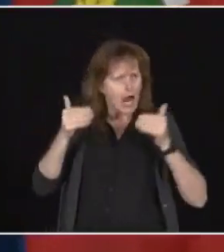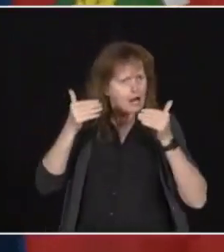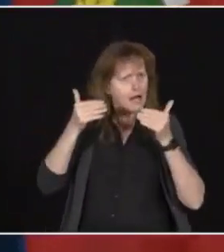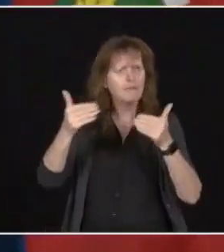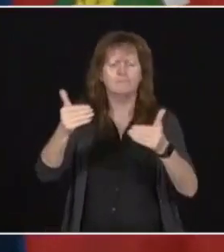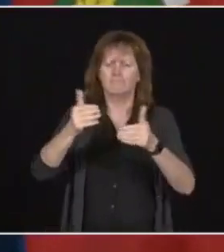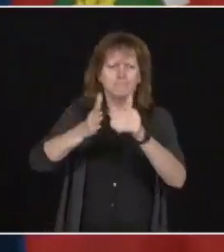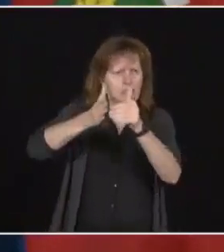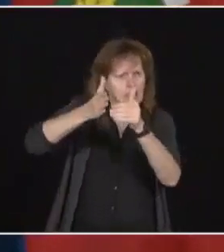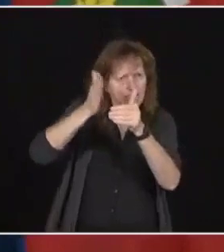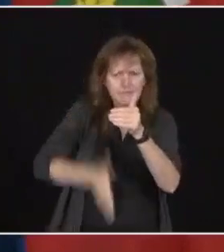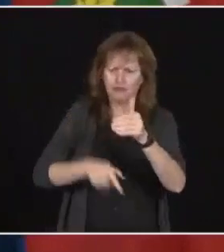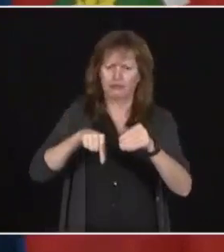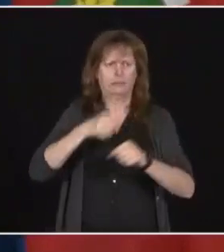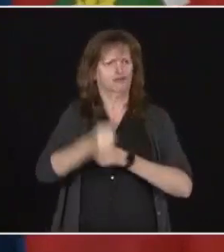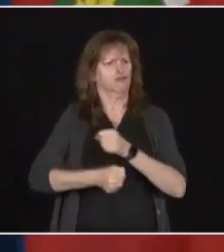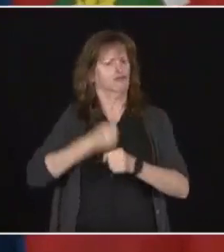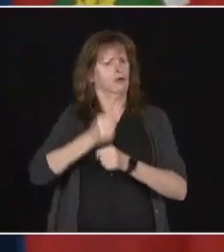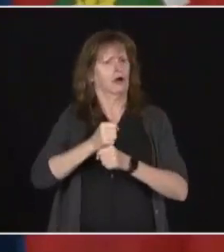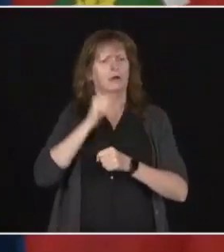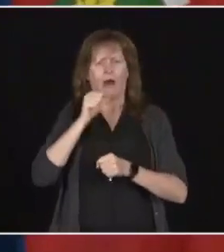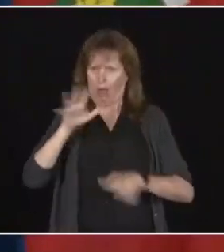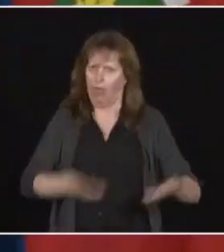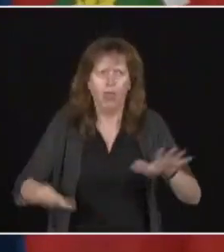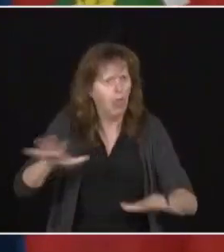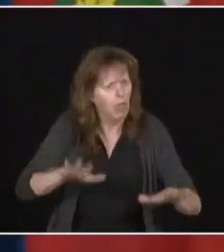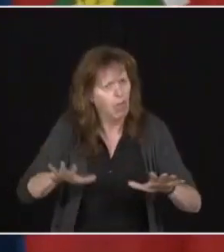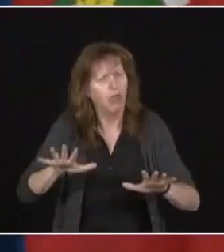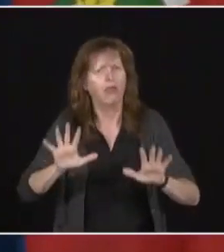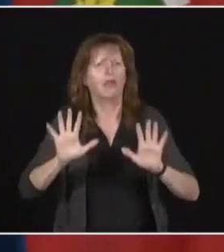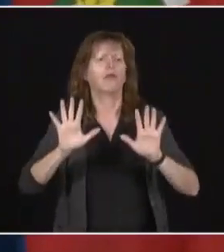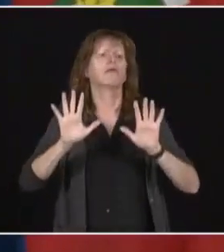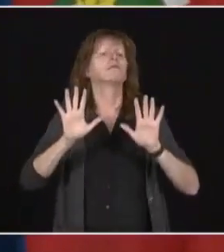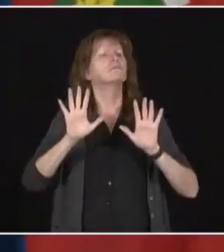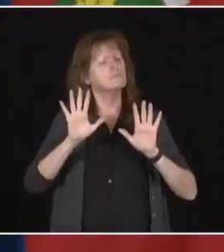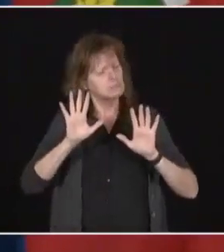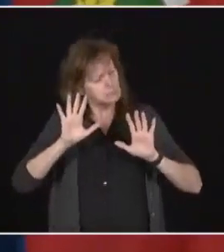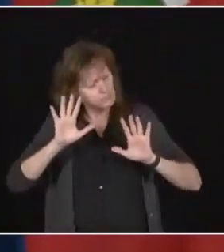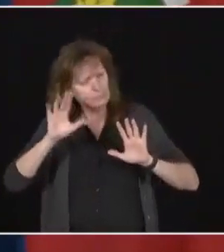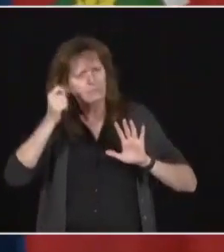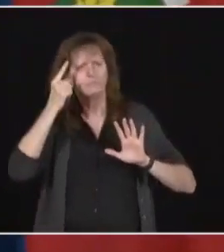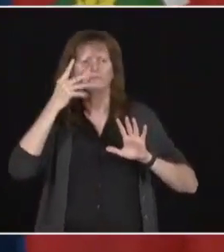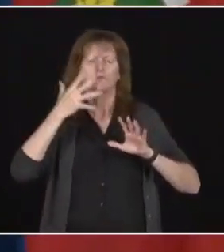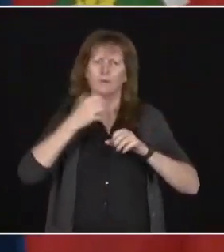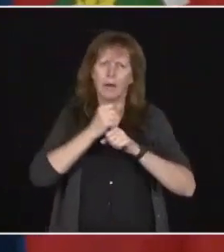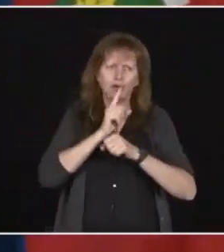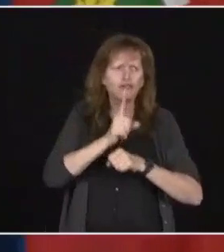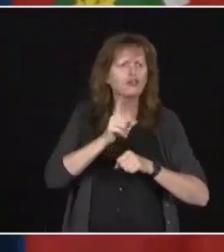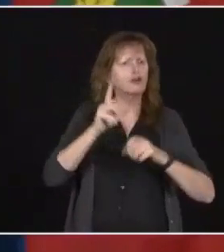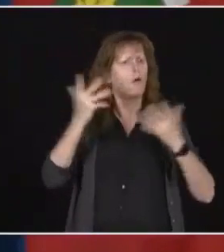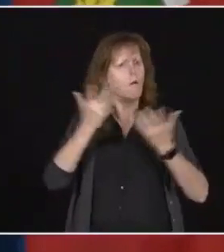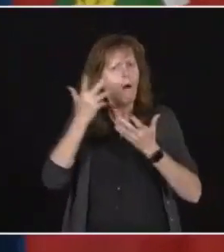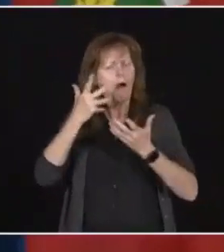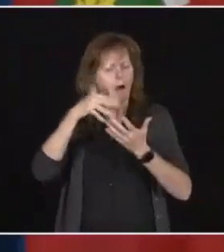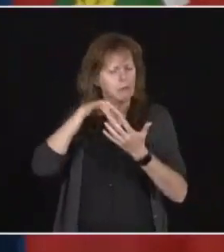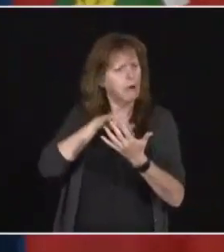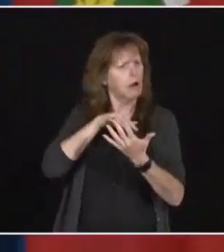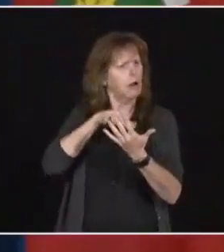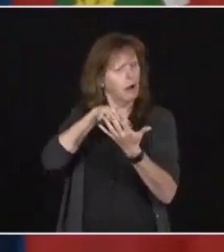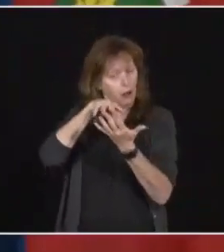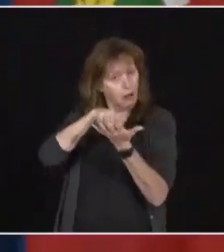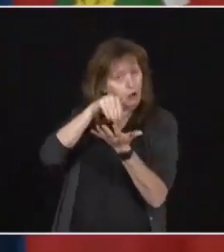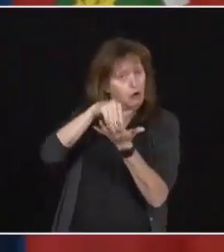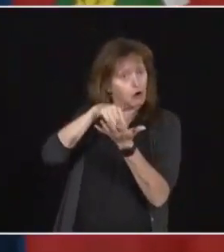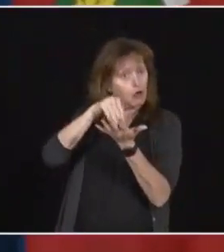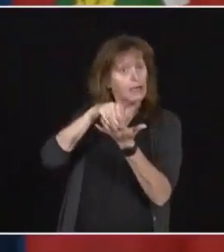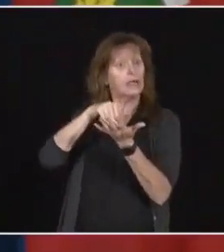of study, provided we could do so in a way that would not in any way compromise the health or the safety of